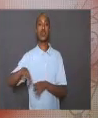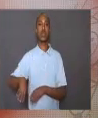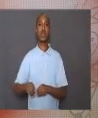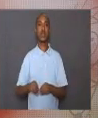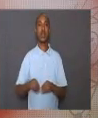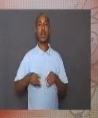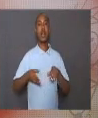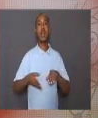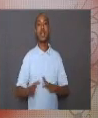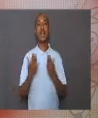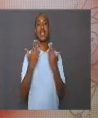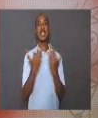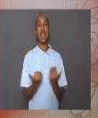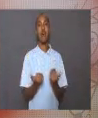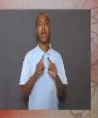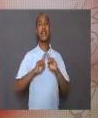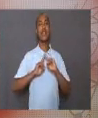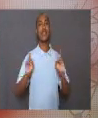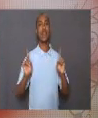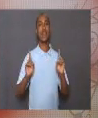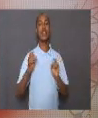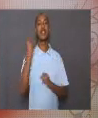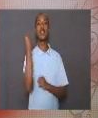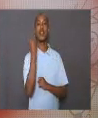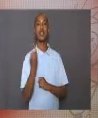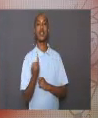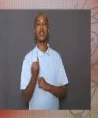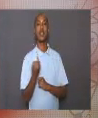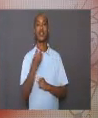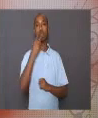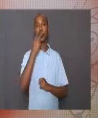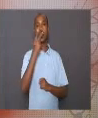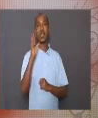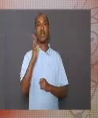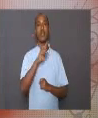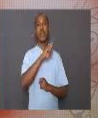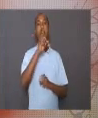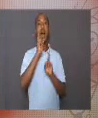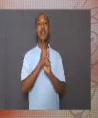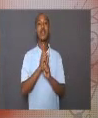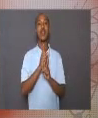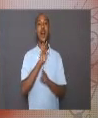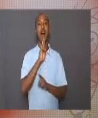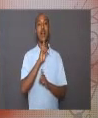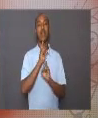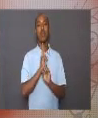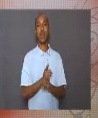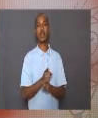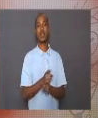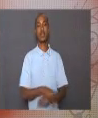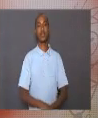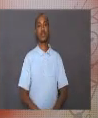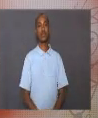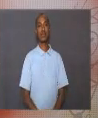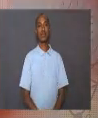Welcome back, students. Let us now identify the structures to see if your answers